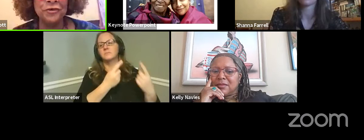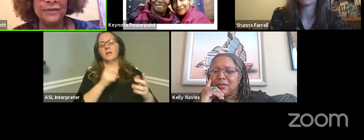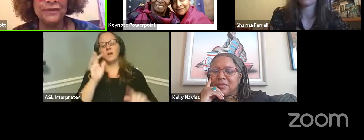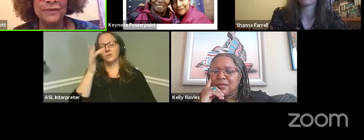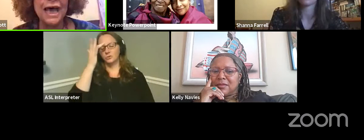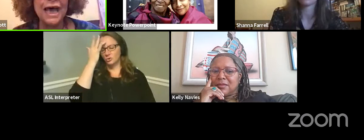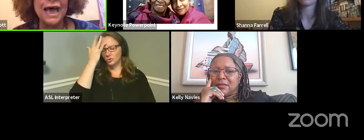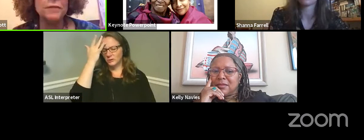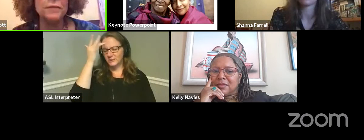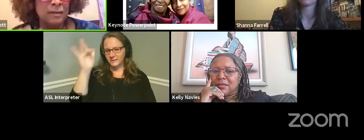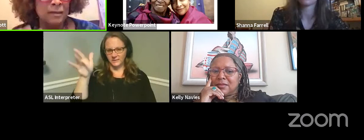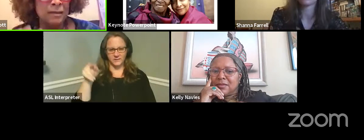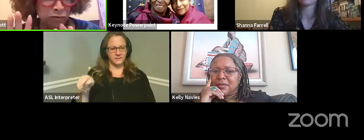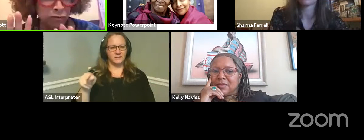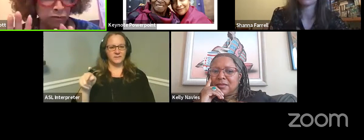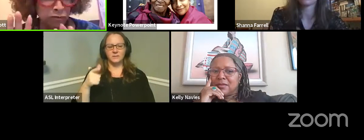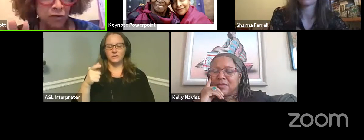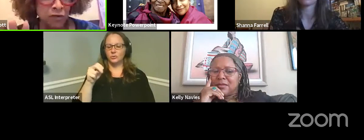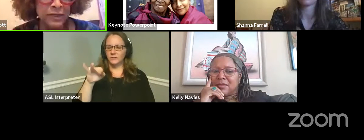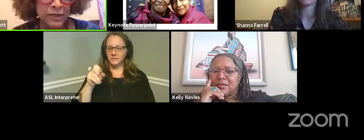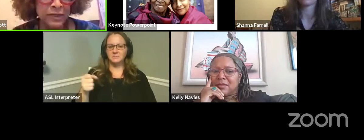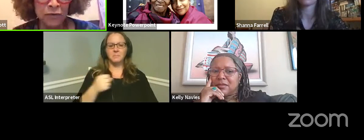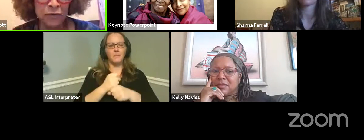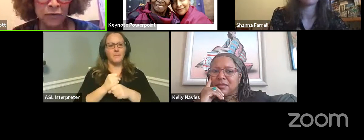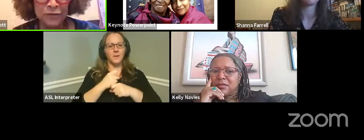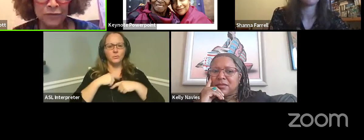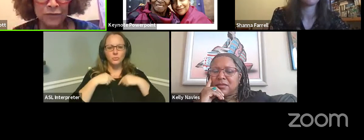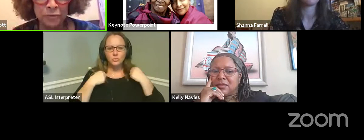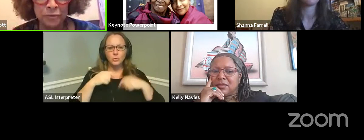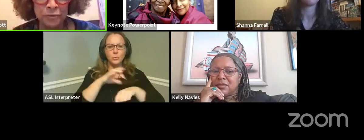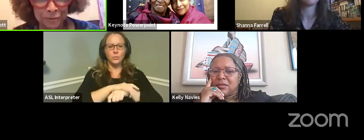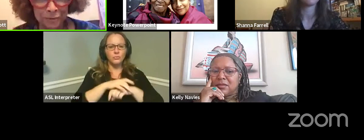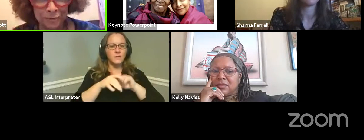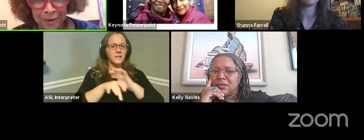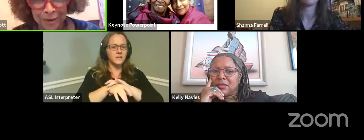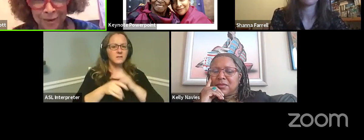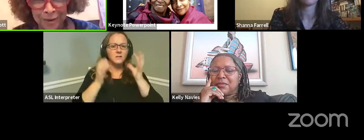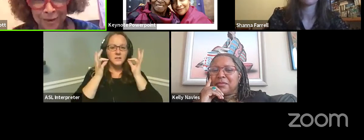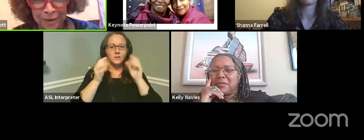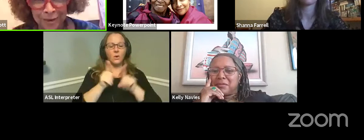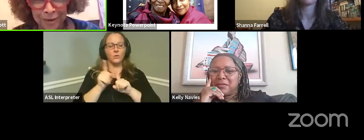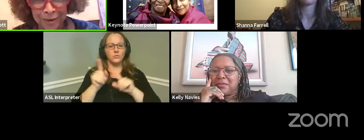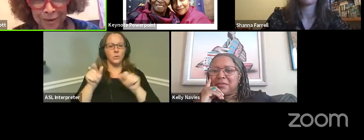genius who makes a lot of, well, jewelry, but he also is a sculptor as well.